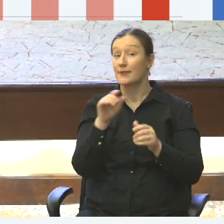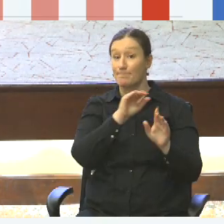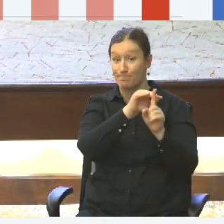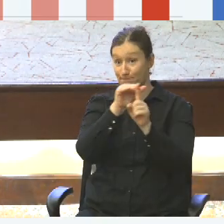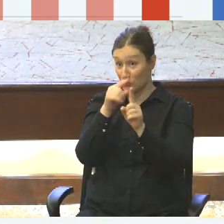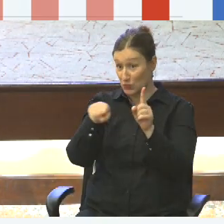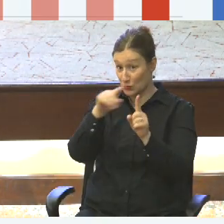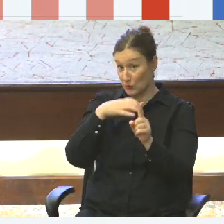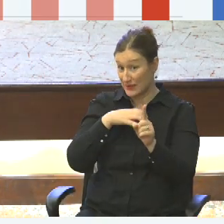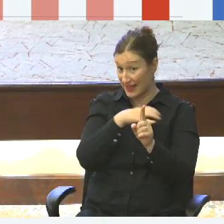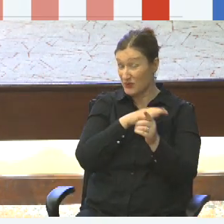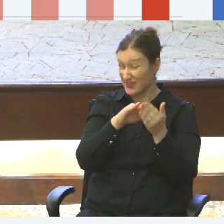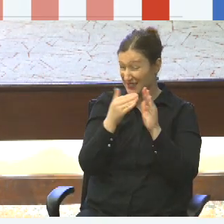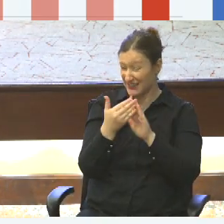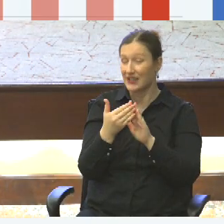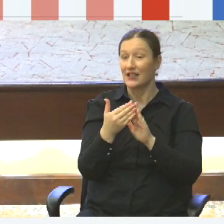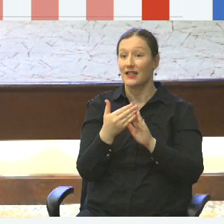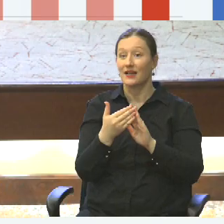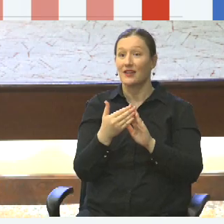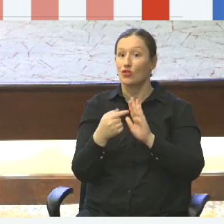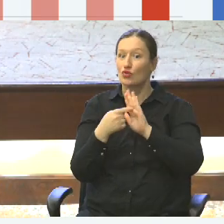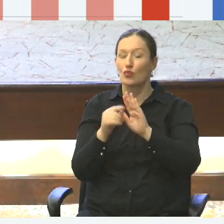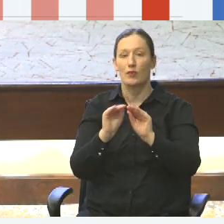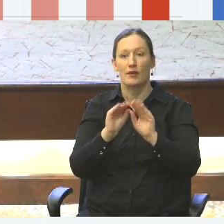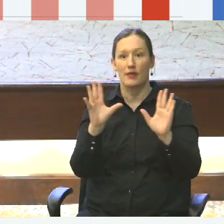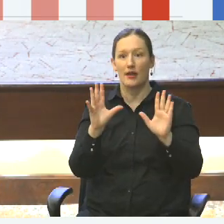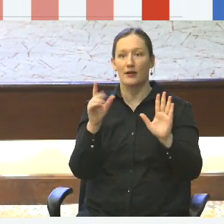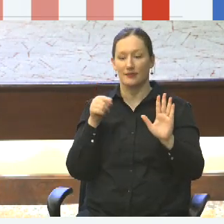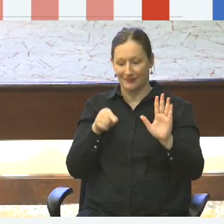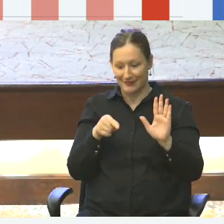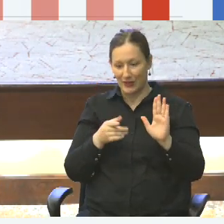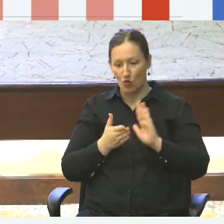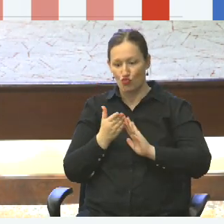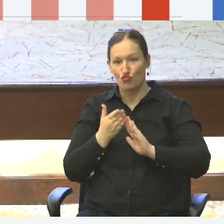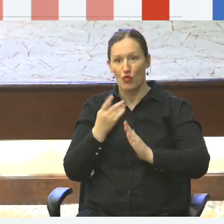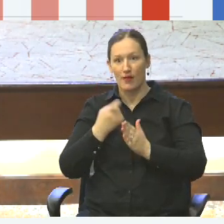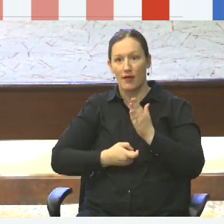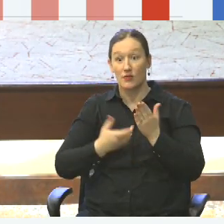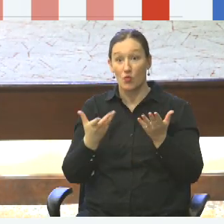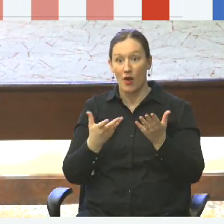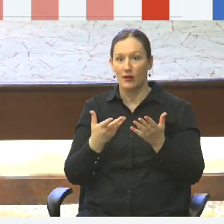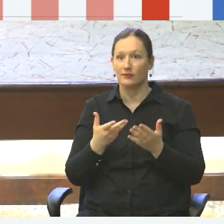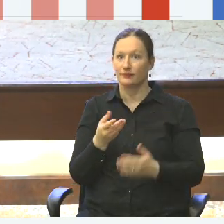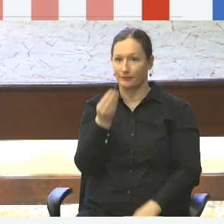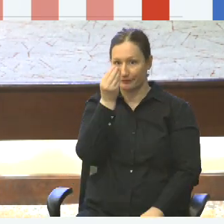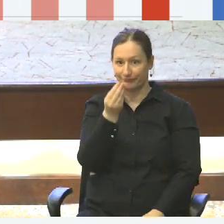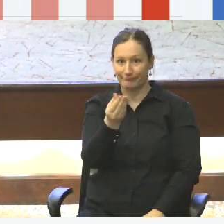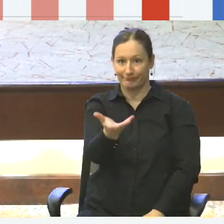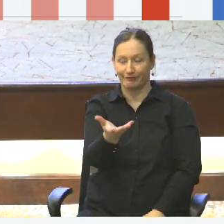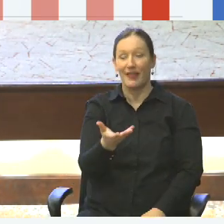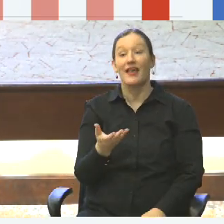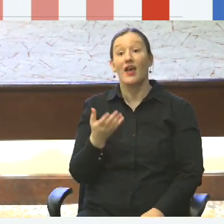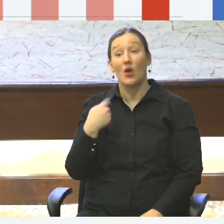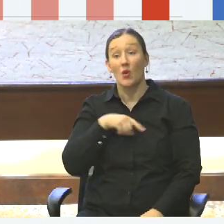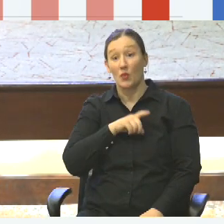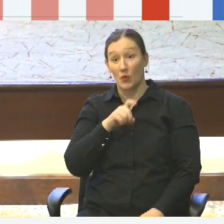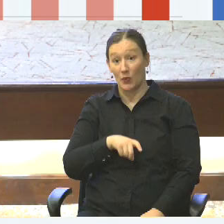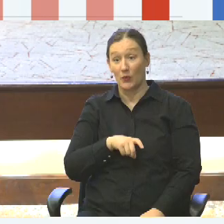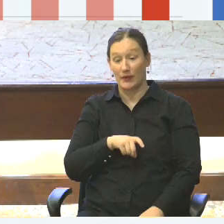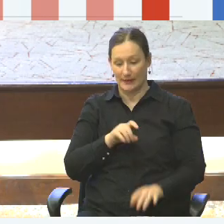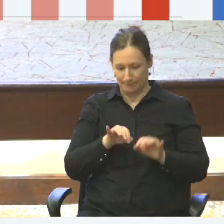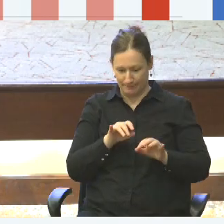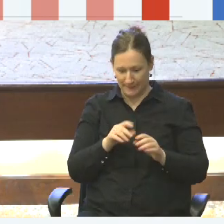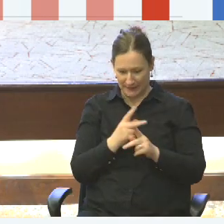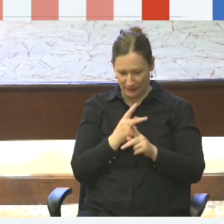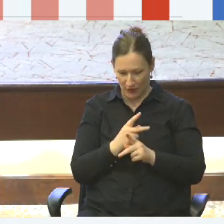a clear picture of what it's really costing the city to operate the airport. It was necessary to plug into this what